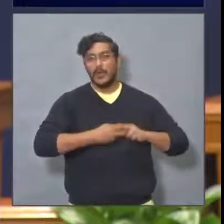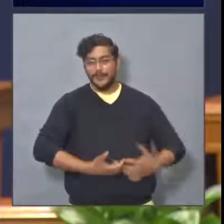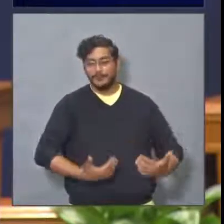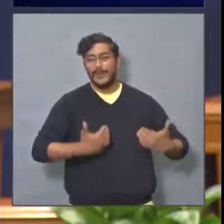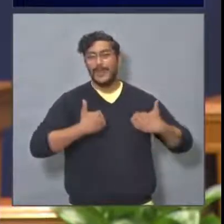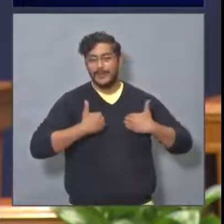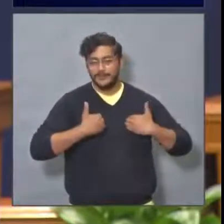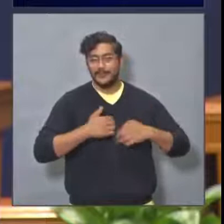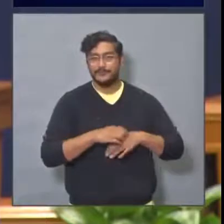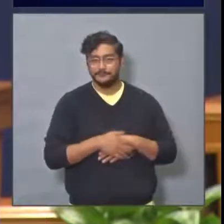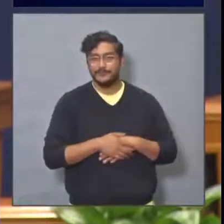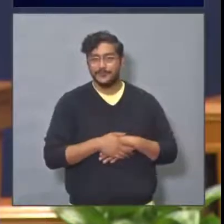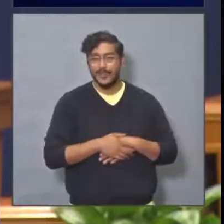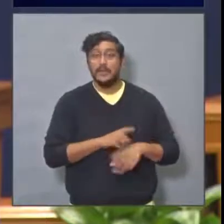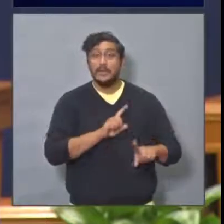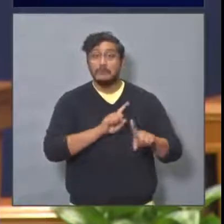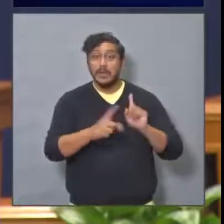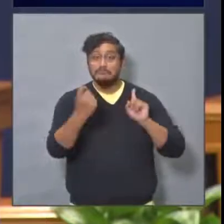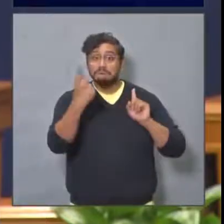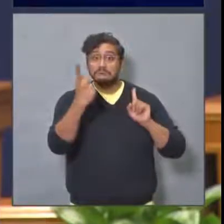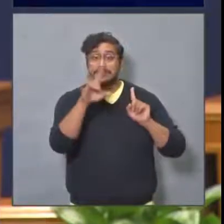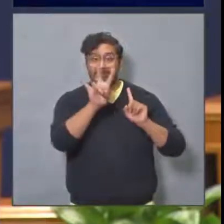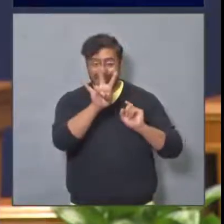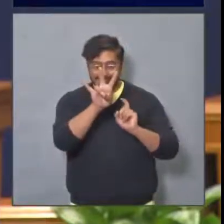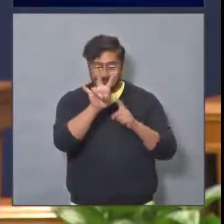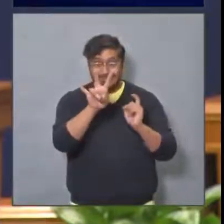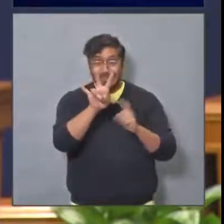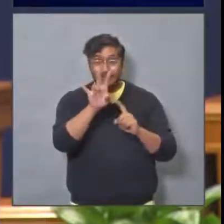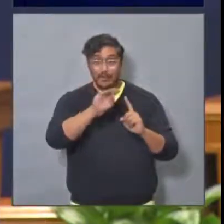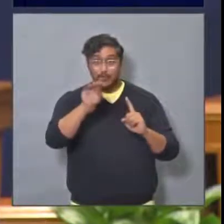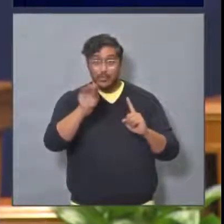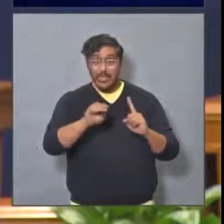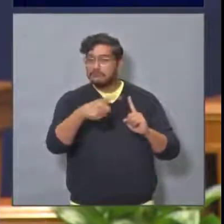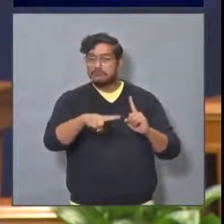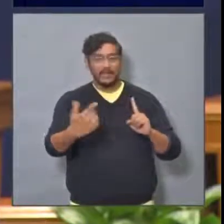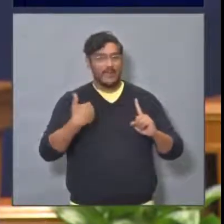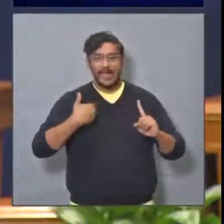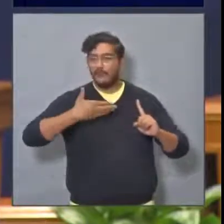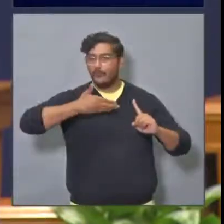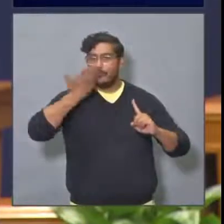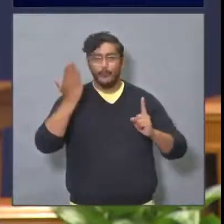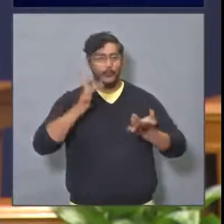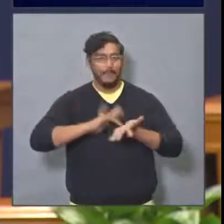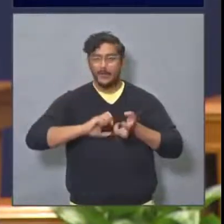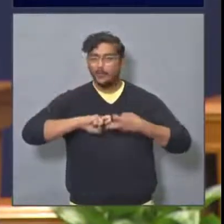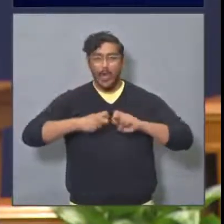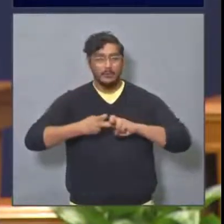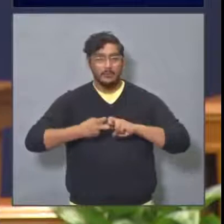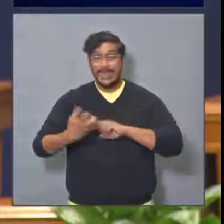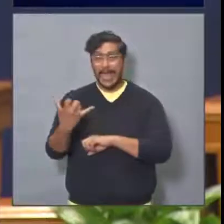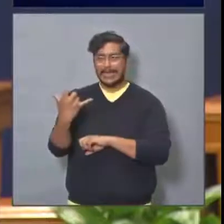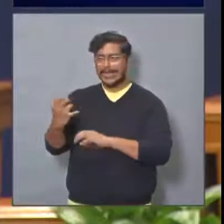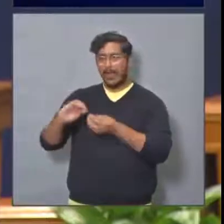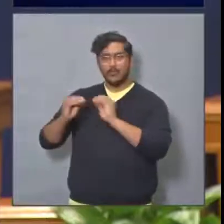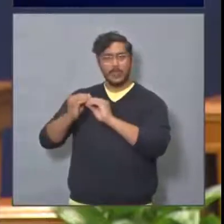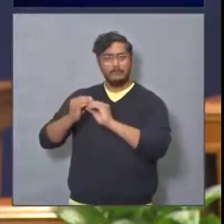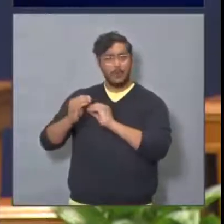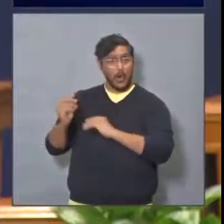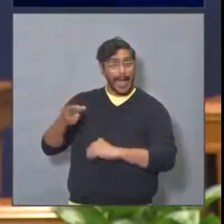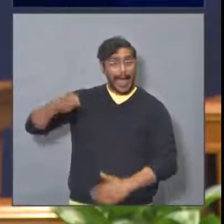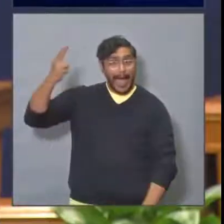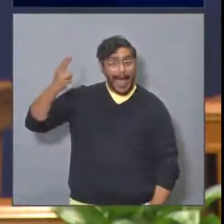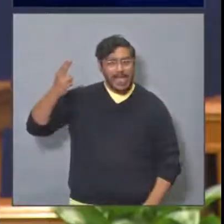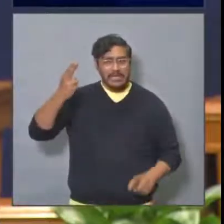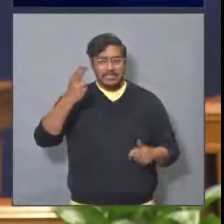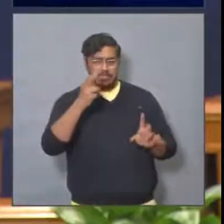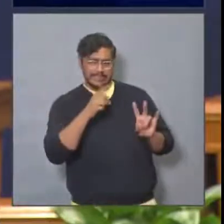conditions, but a full 7% of the people who passed away did not. And when the numbers get as big as they are today, that